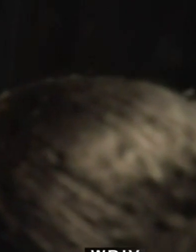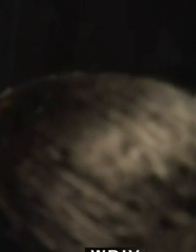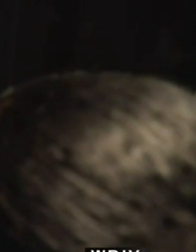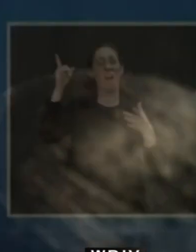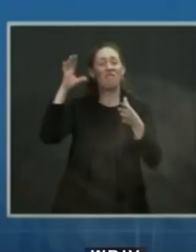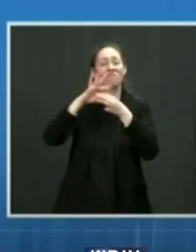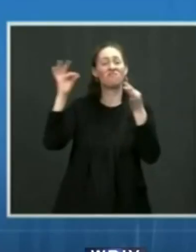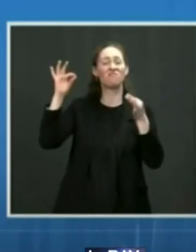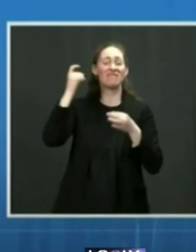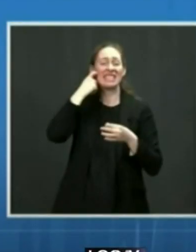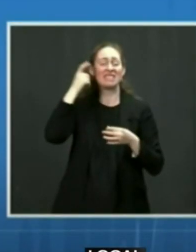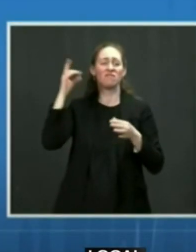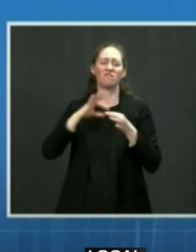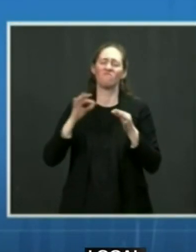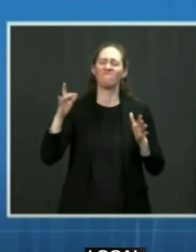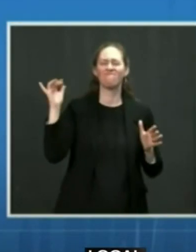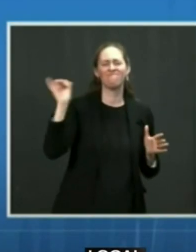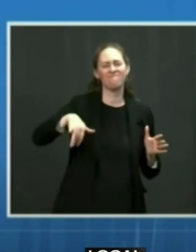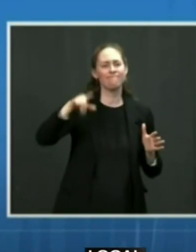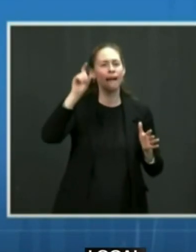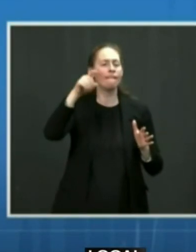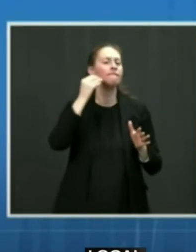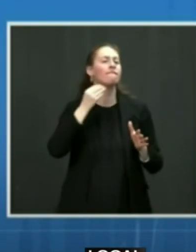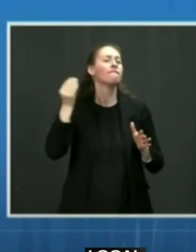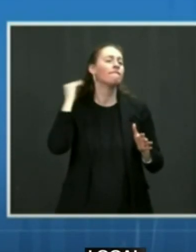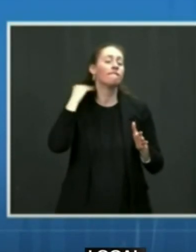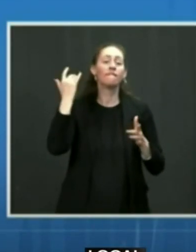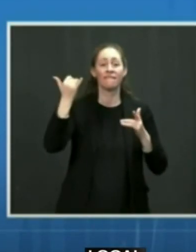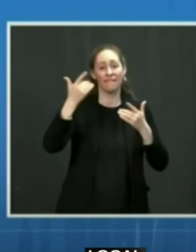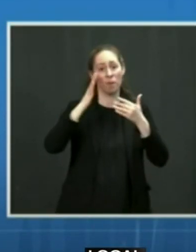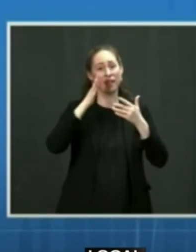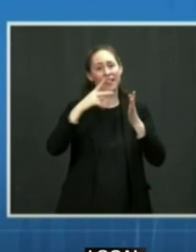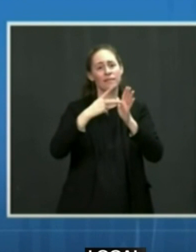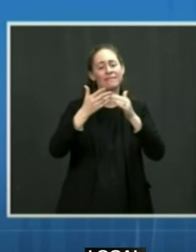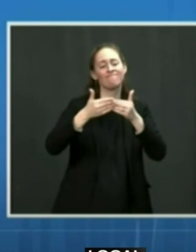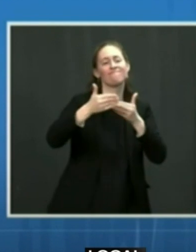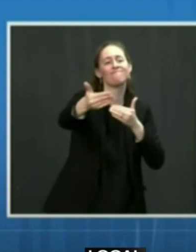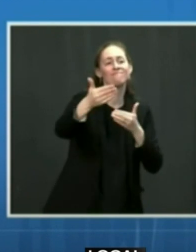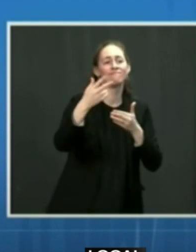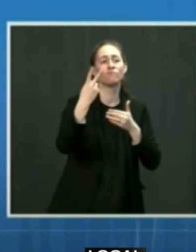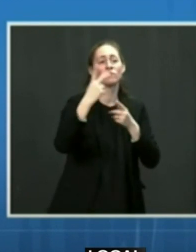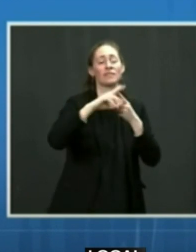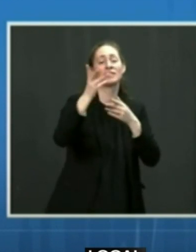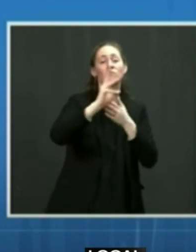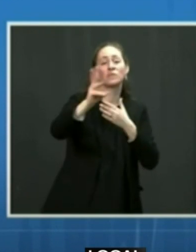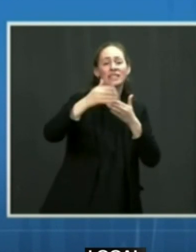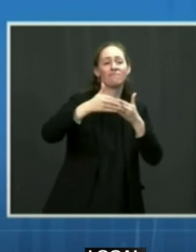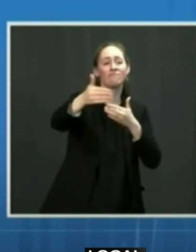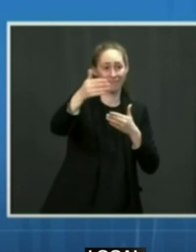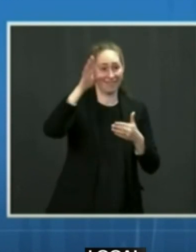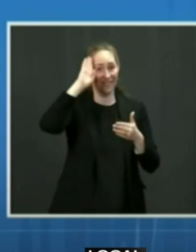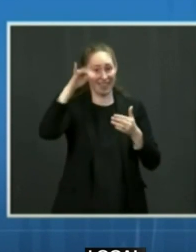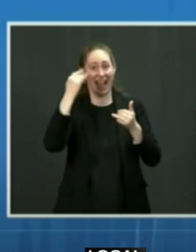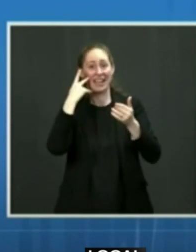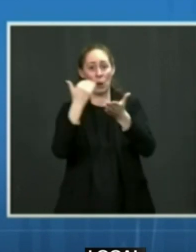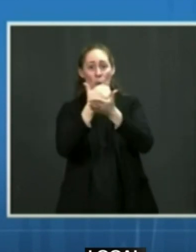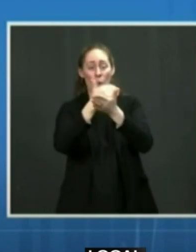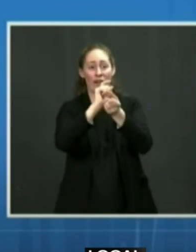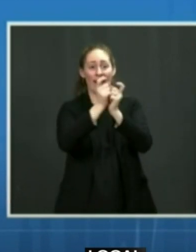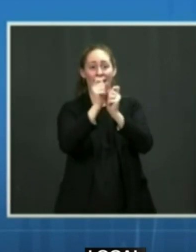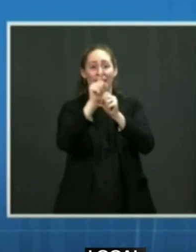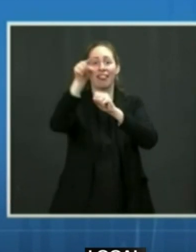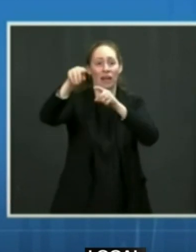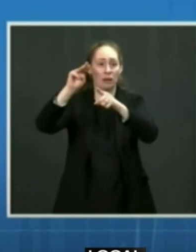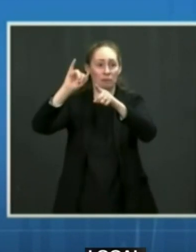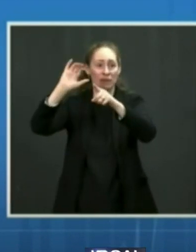vaccinators. In the next two to six weeks, the variants that we've seen in Michigan, those variants are also present in